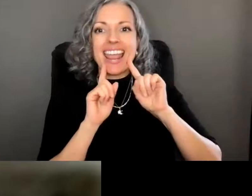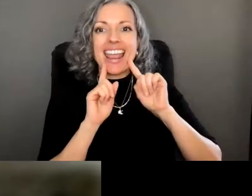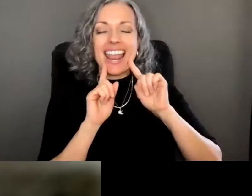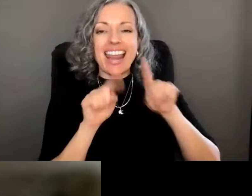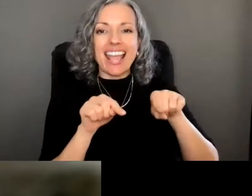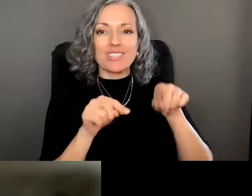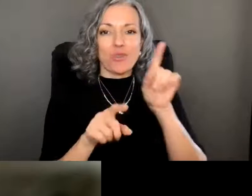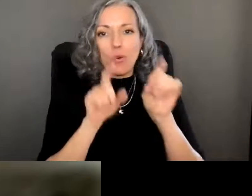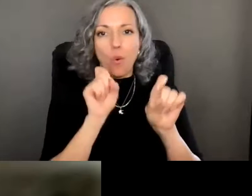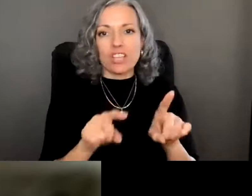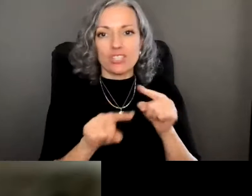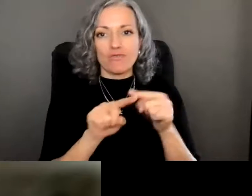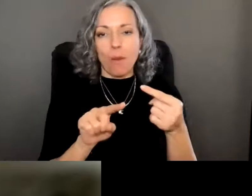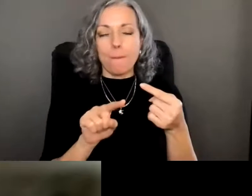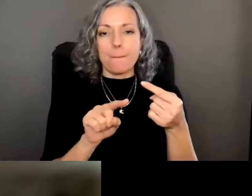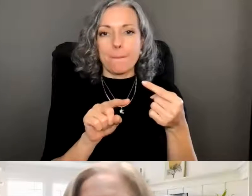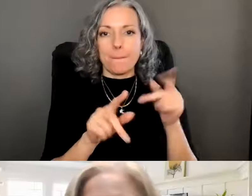public.